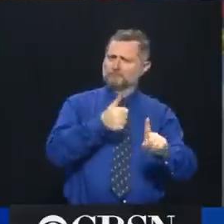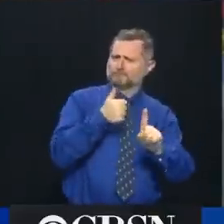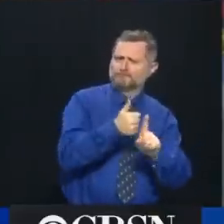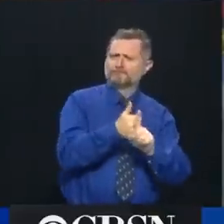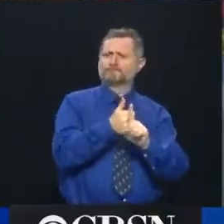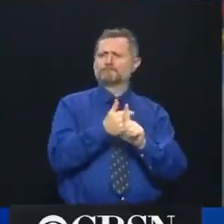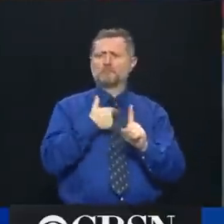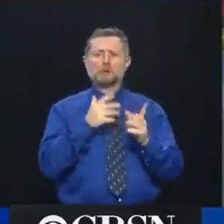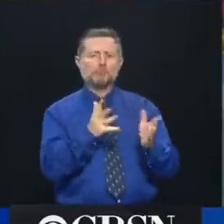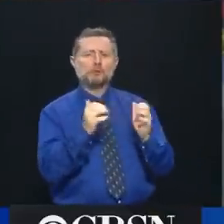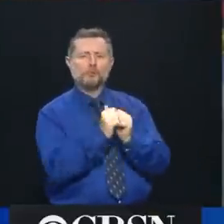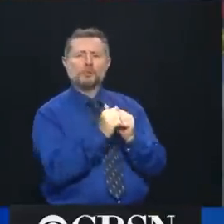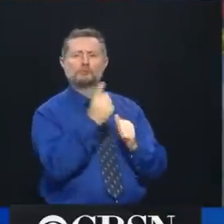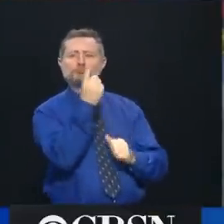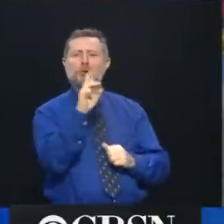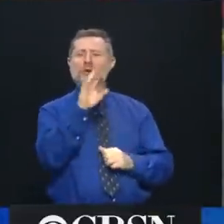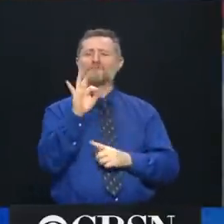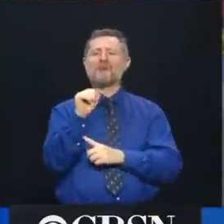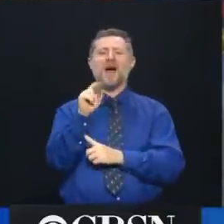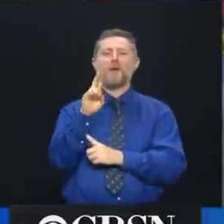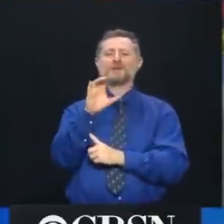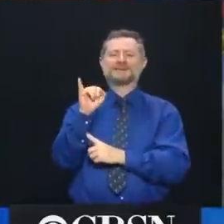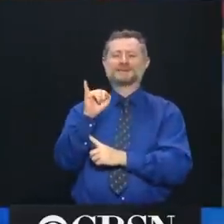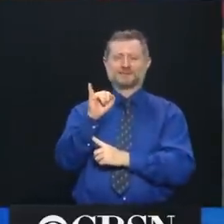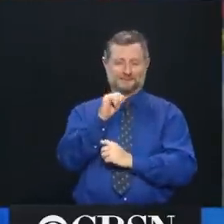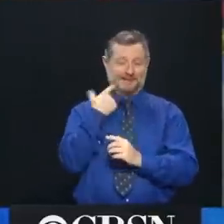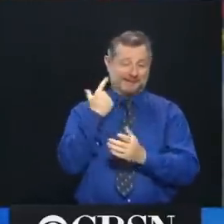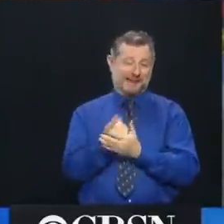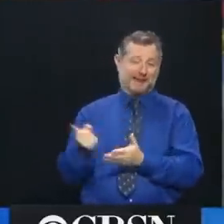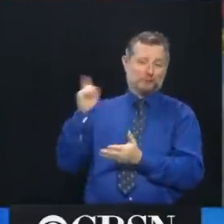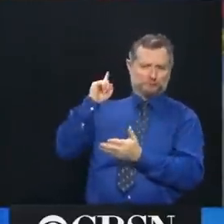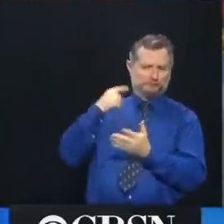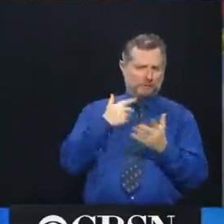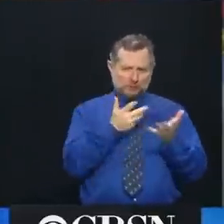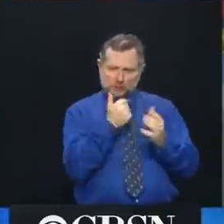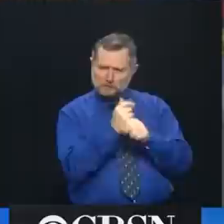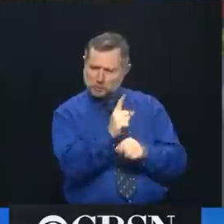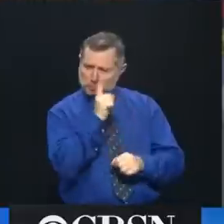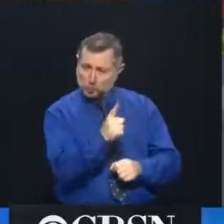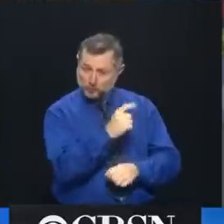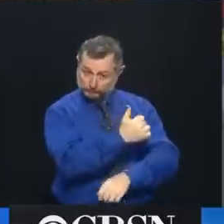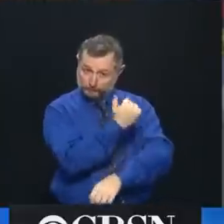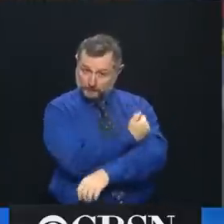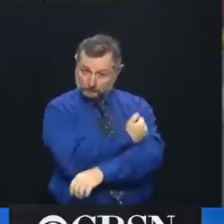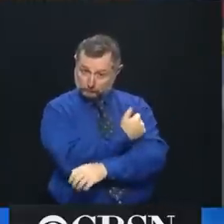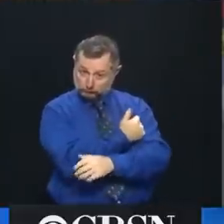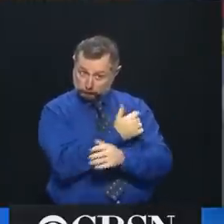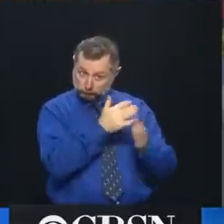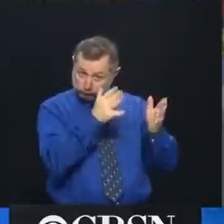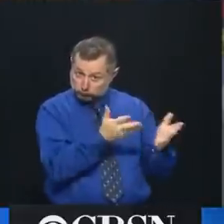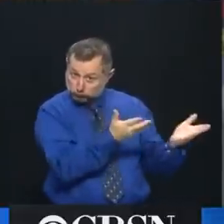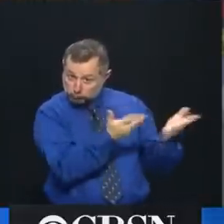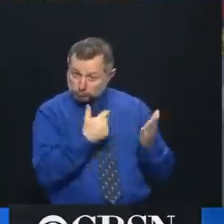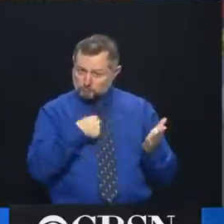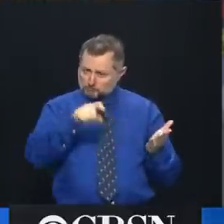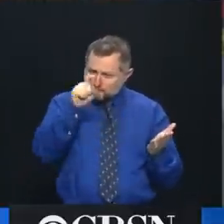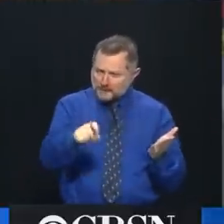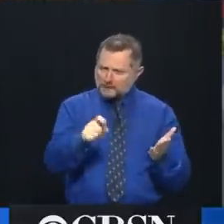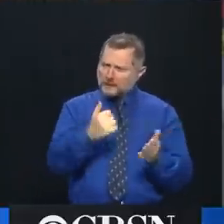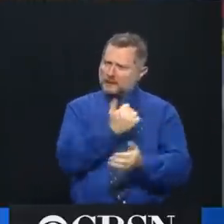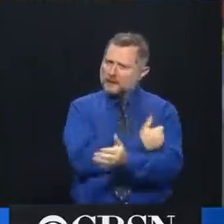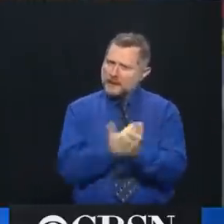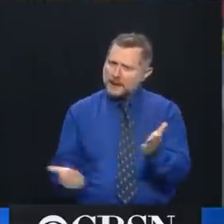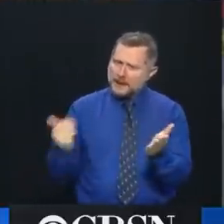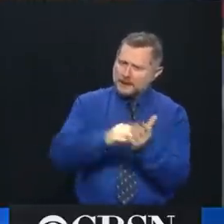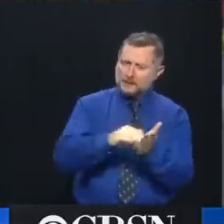last week we discussed the urgent need to ensure vaccinated individuals receive a booster dose at eight months i'm